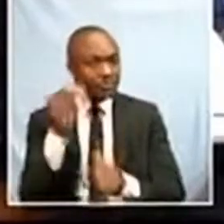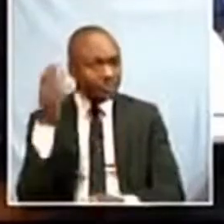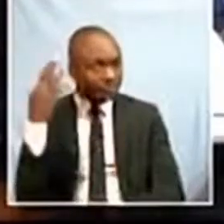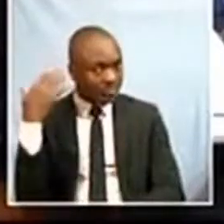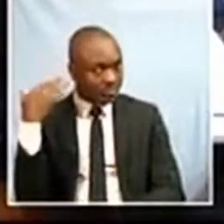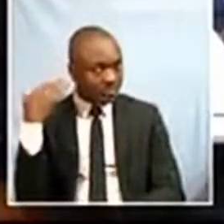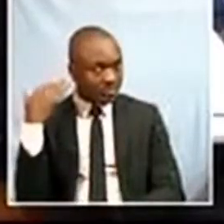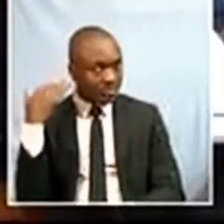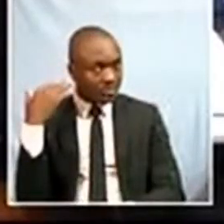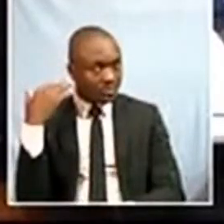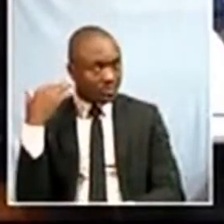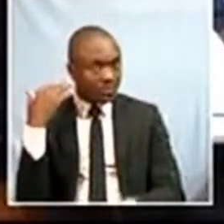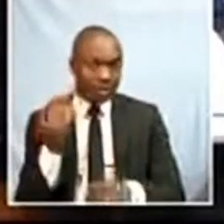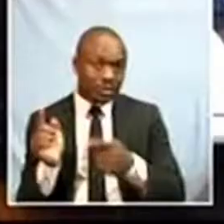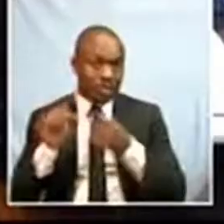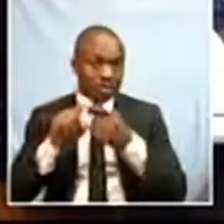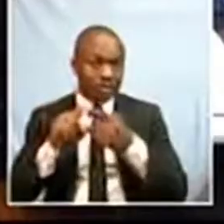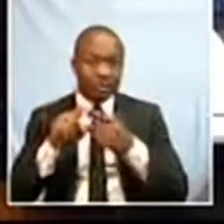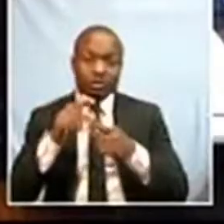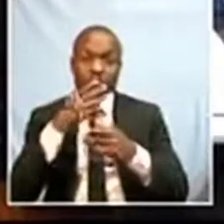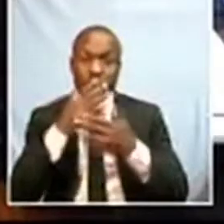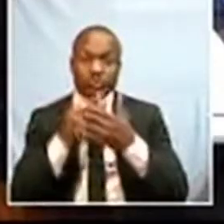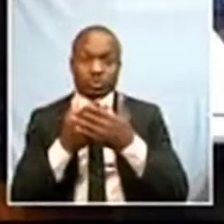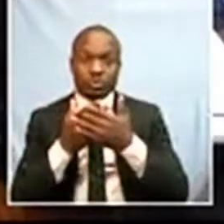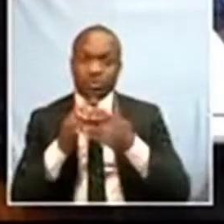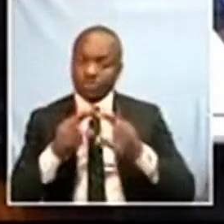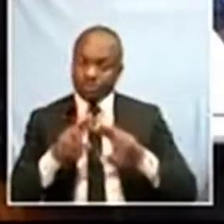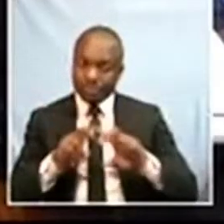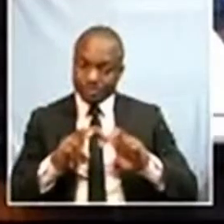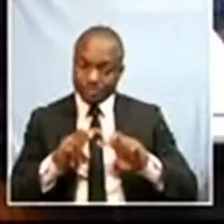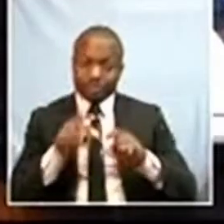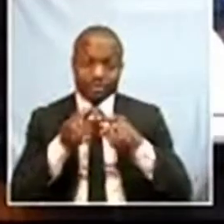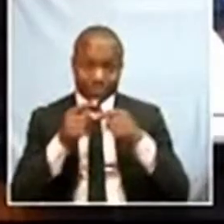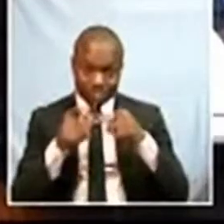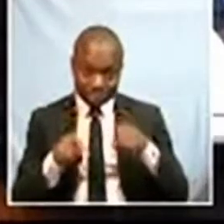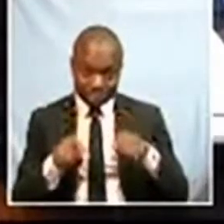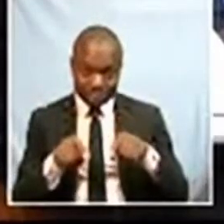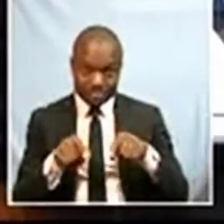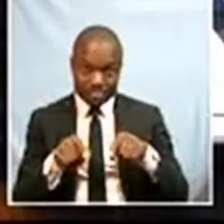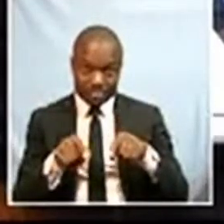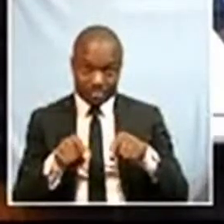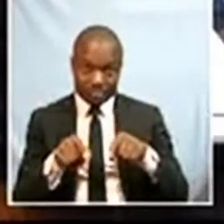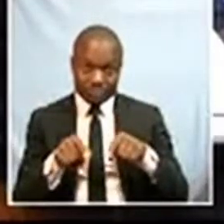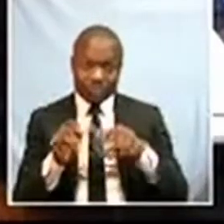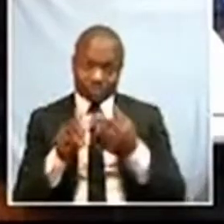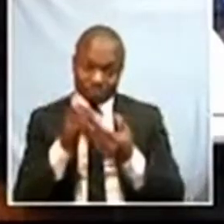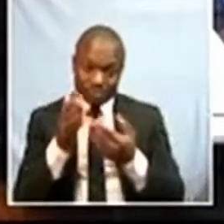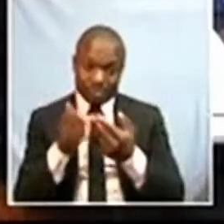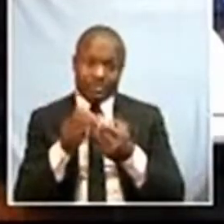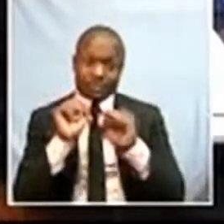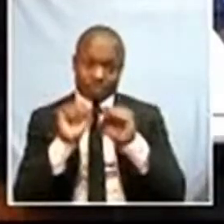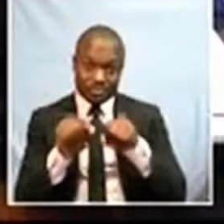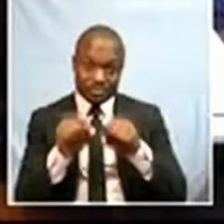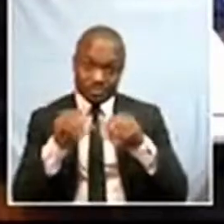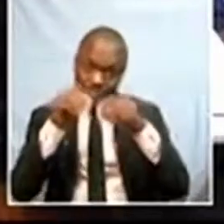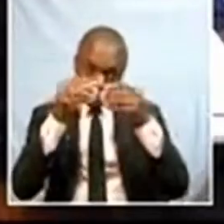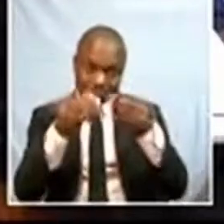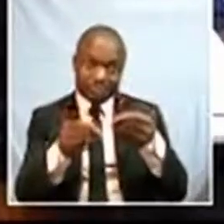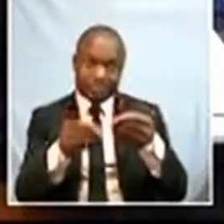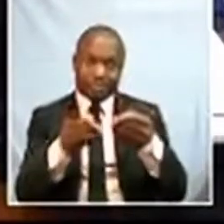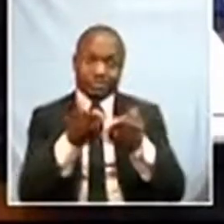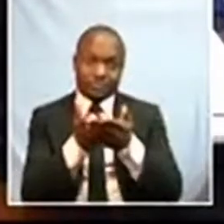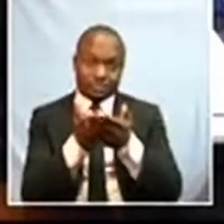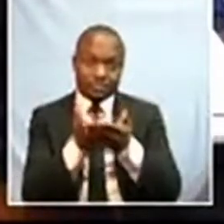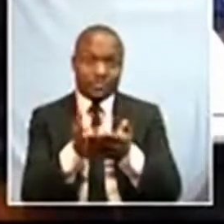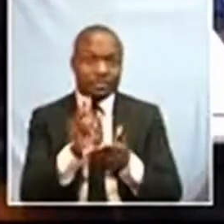due diligence is conducted. So that's where we are at, Chair. Maybe that's the comfort that we can ride on. Submit.